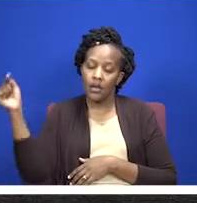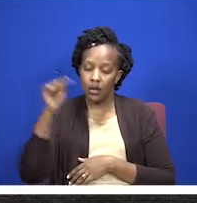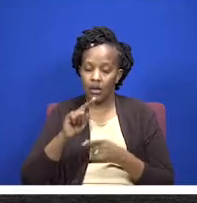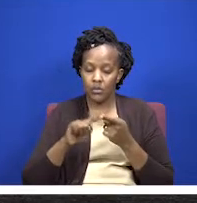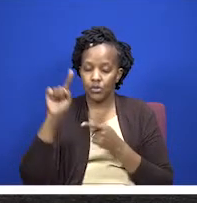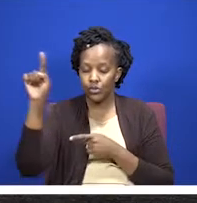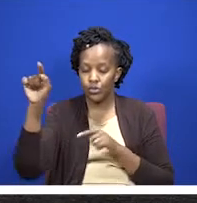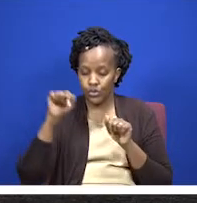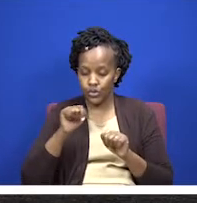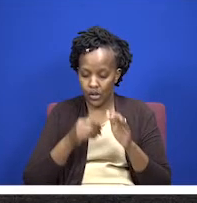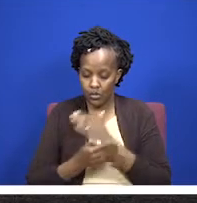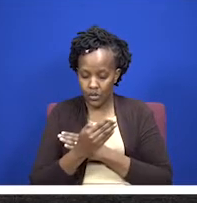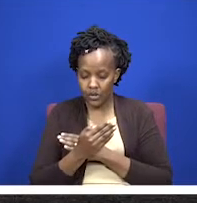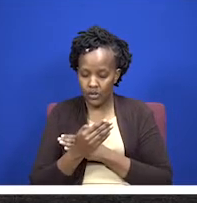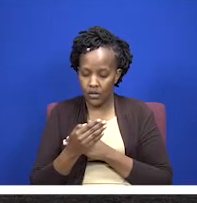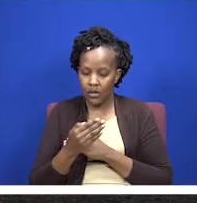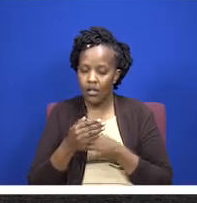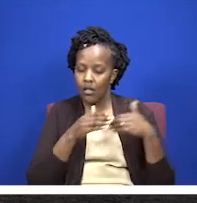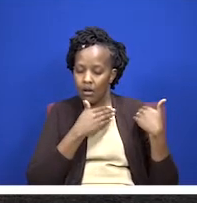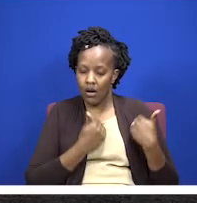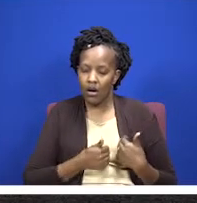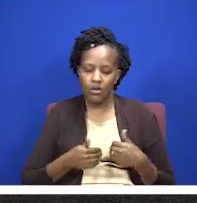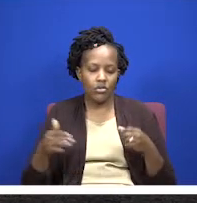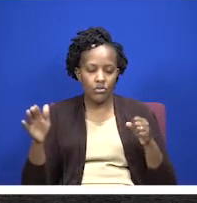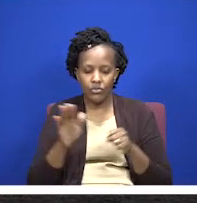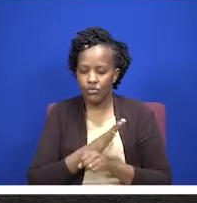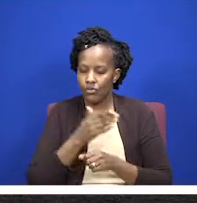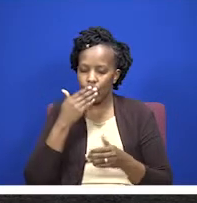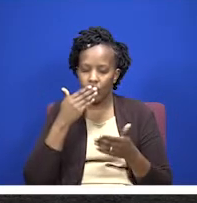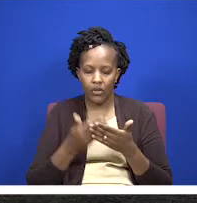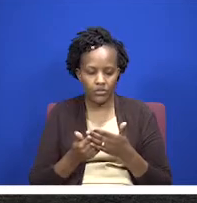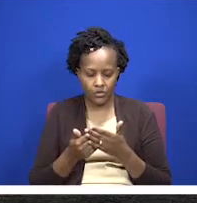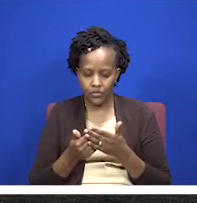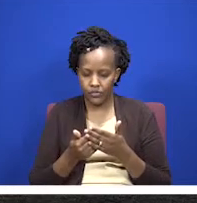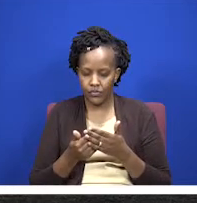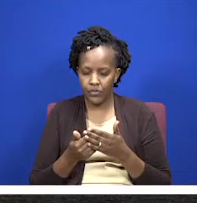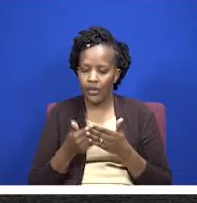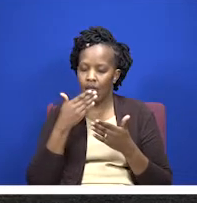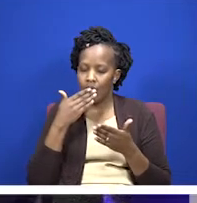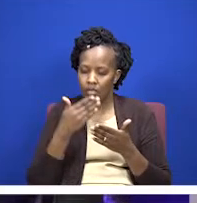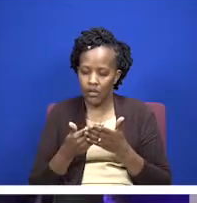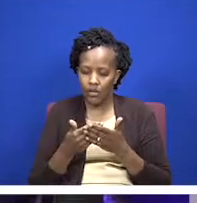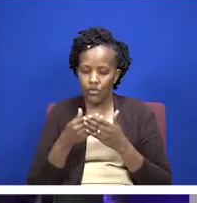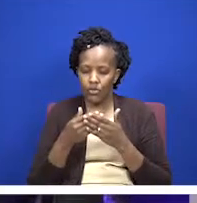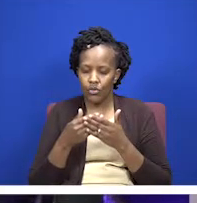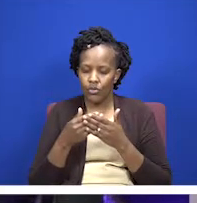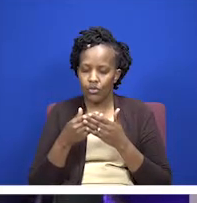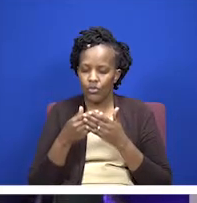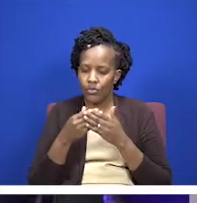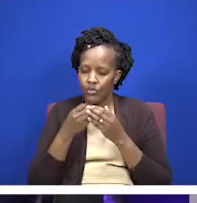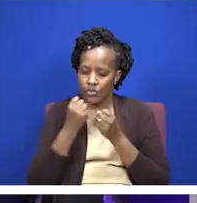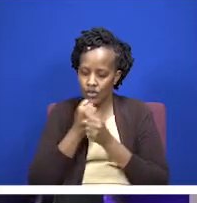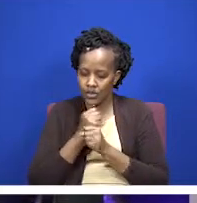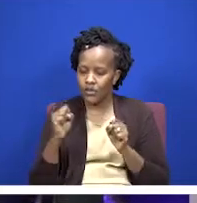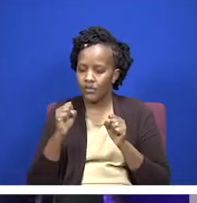morning with a thankful heart for your saving grace. Thank you, Jehovah Lord, for saving me from